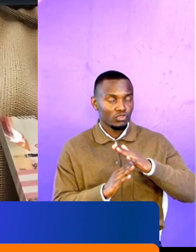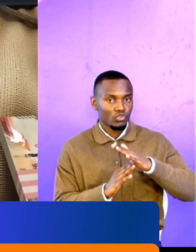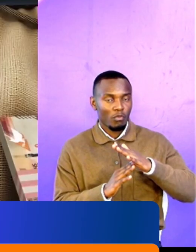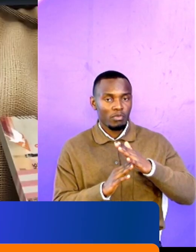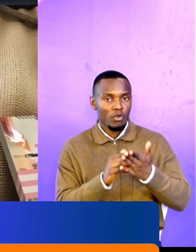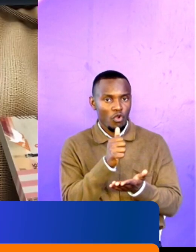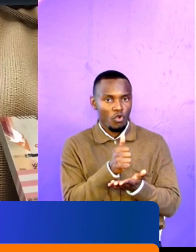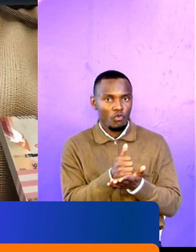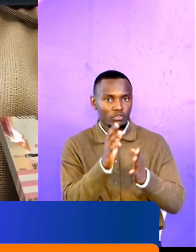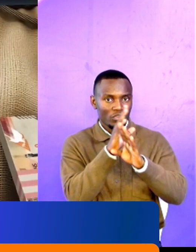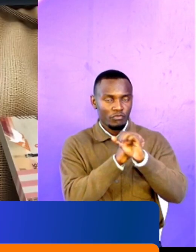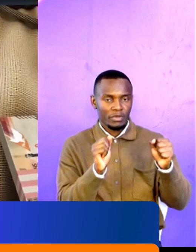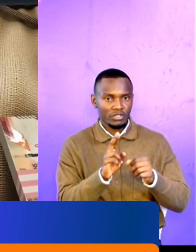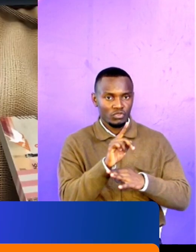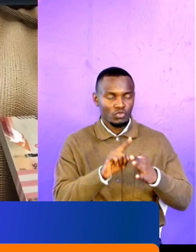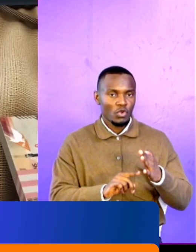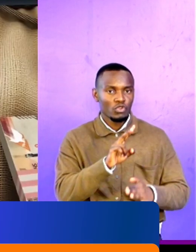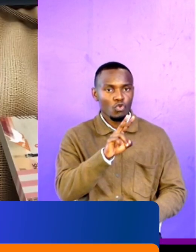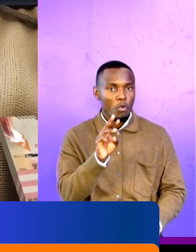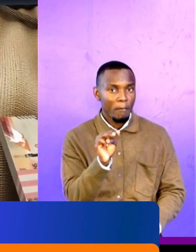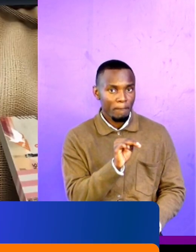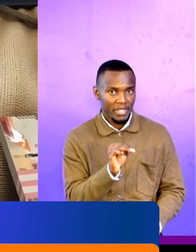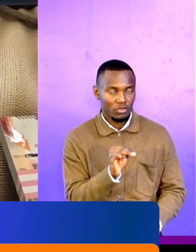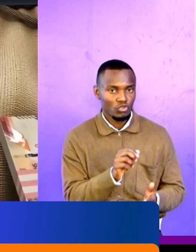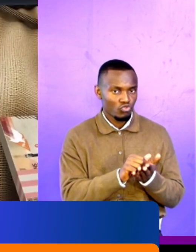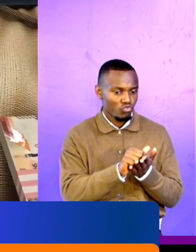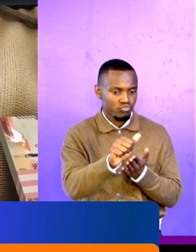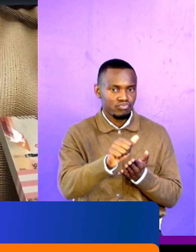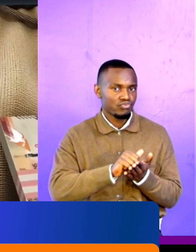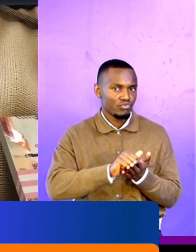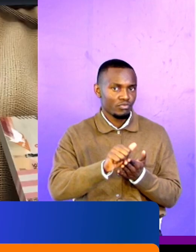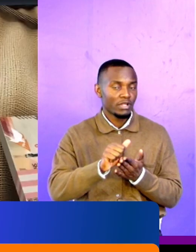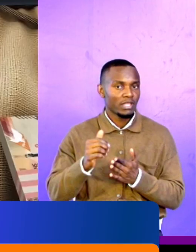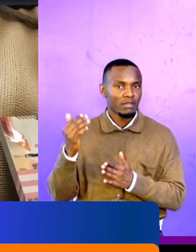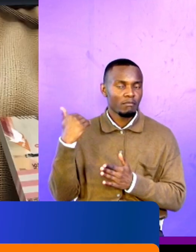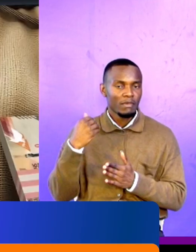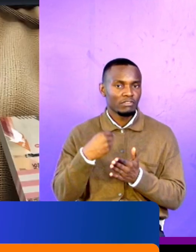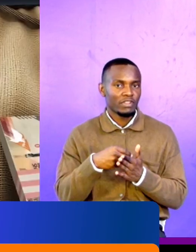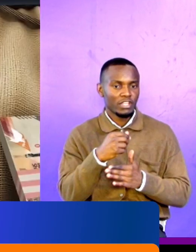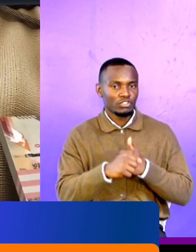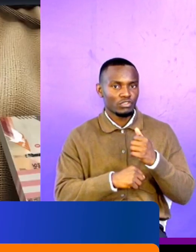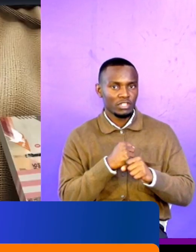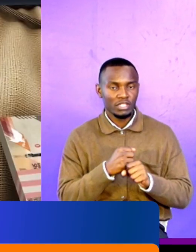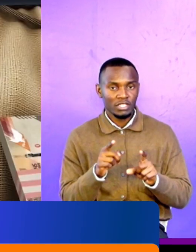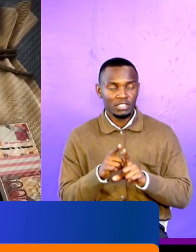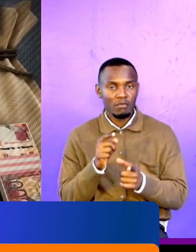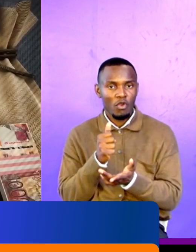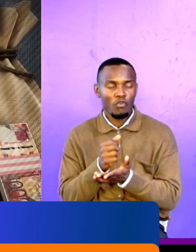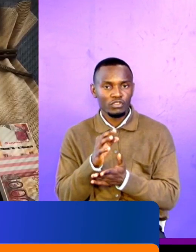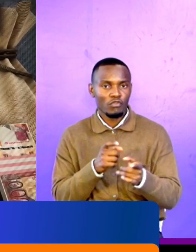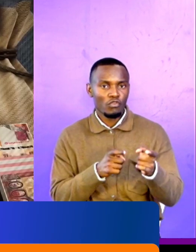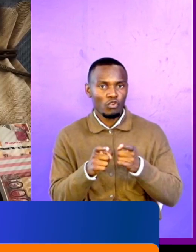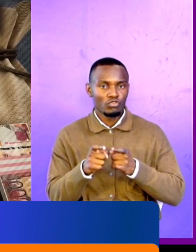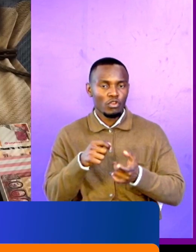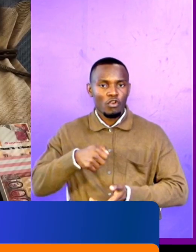average of 2 million per day on printing services in the last financial year. The office of the Controller of Budget, Margaret